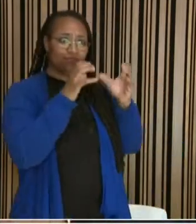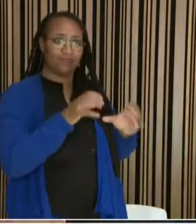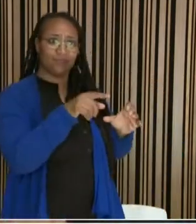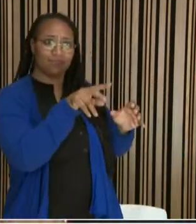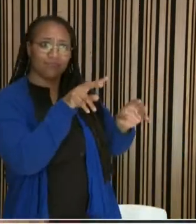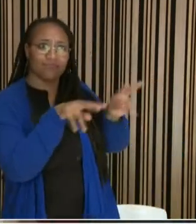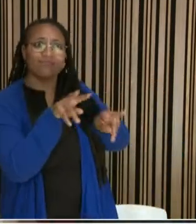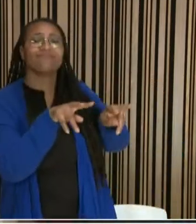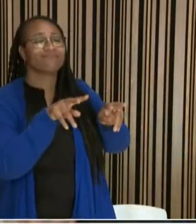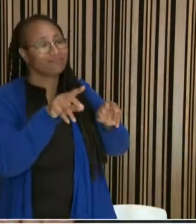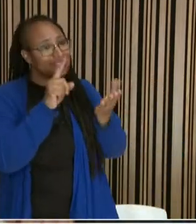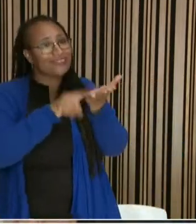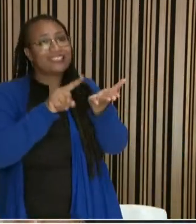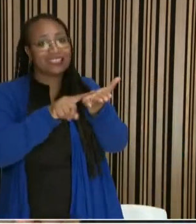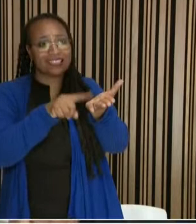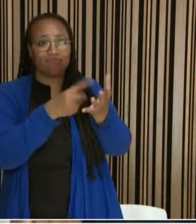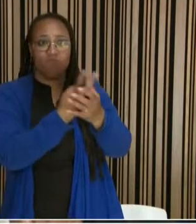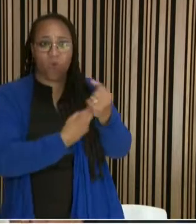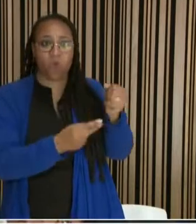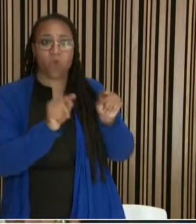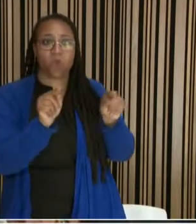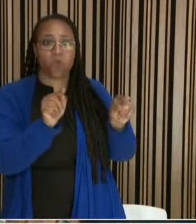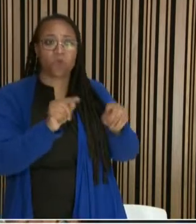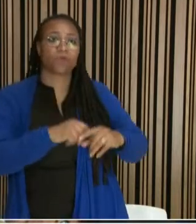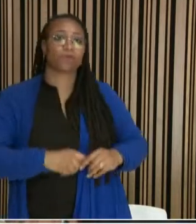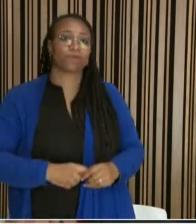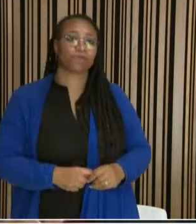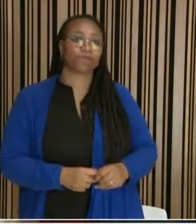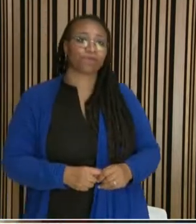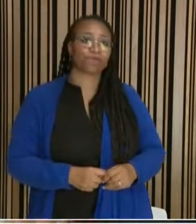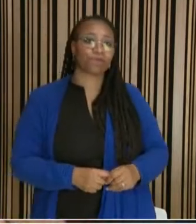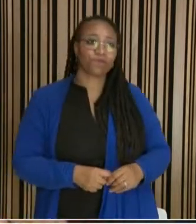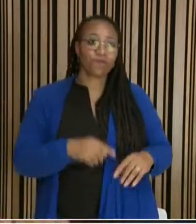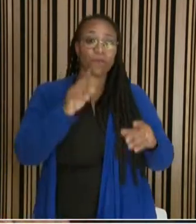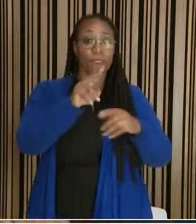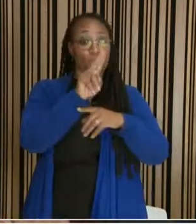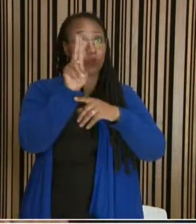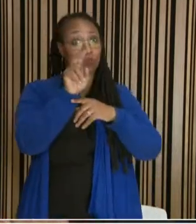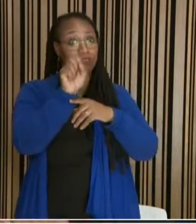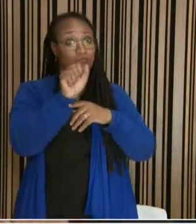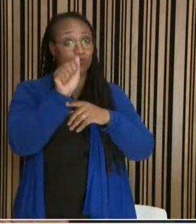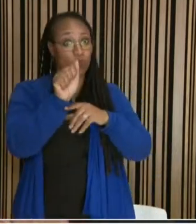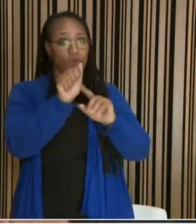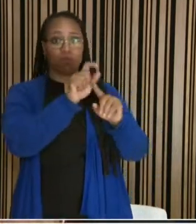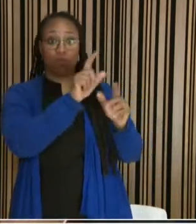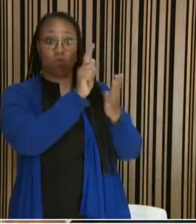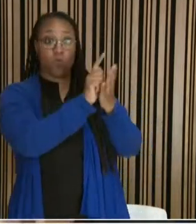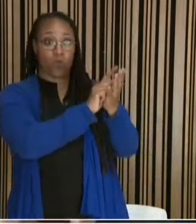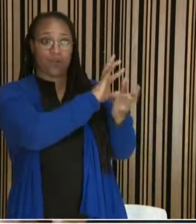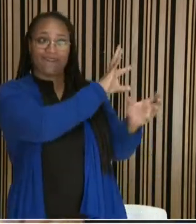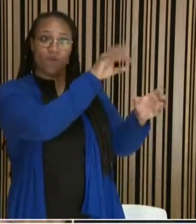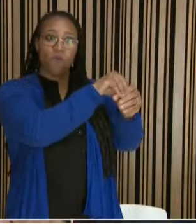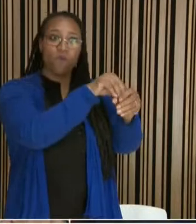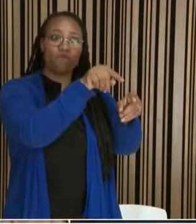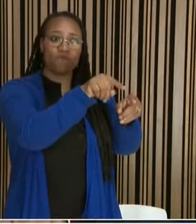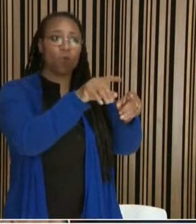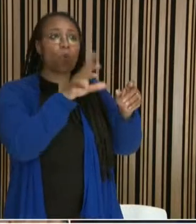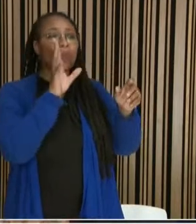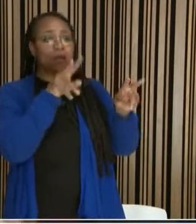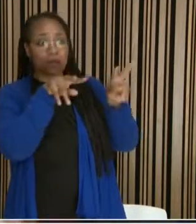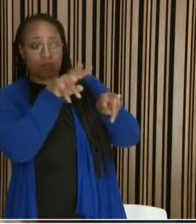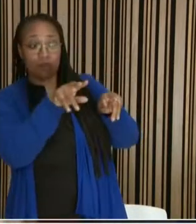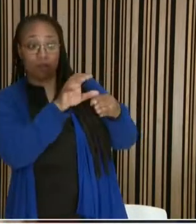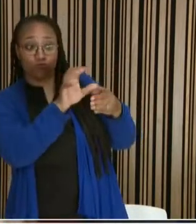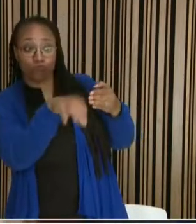be passed along to the United States Attorney's Office, where ultimately a decision will be made about whether or not